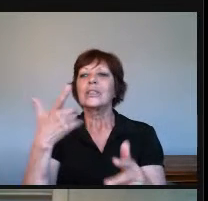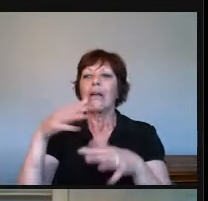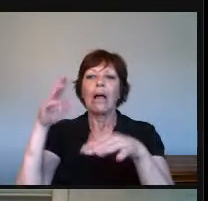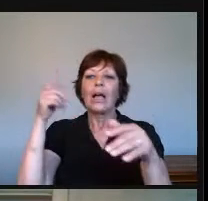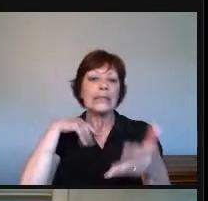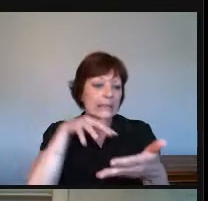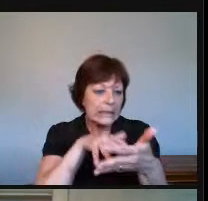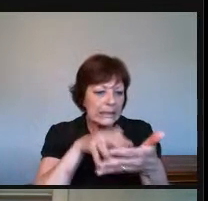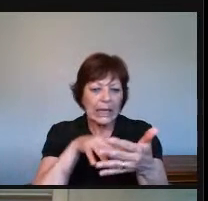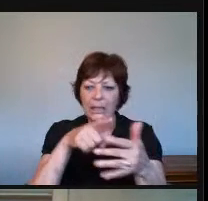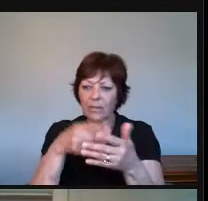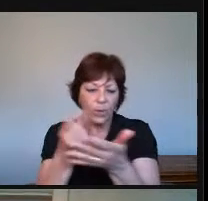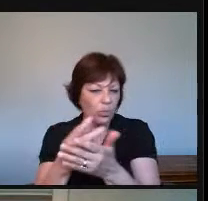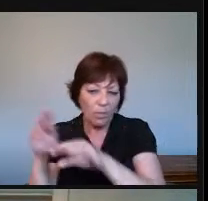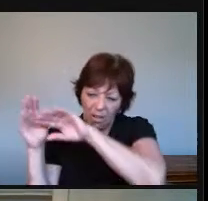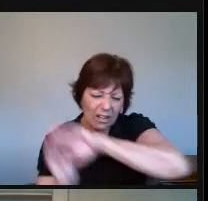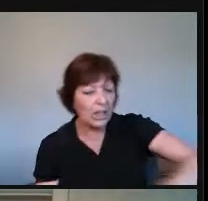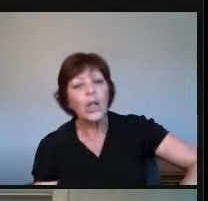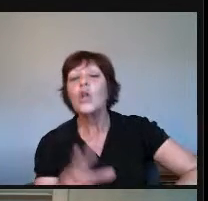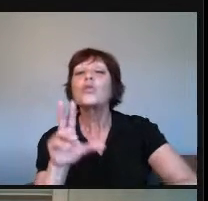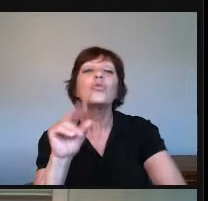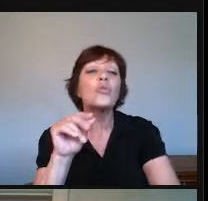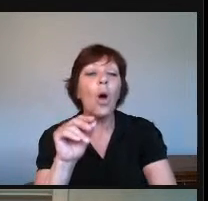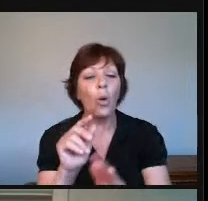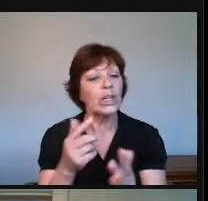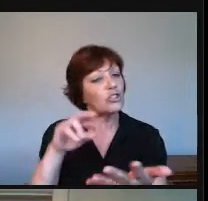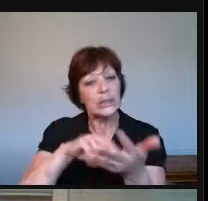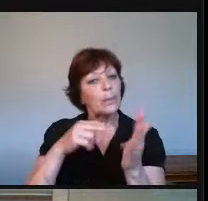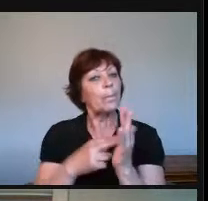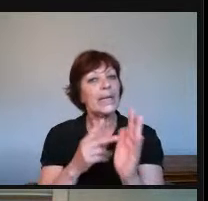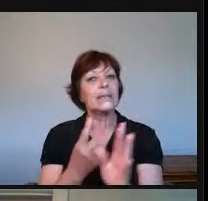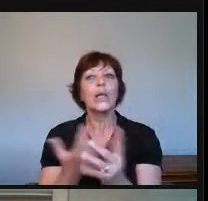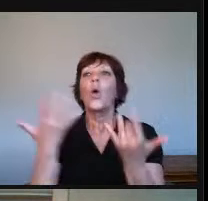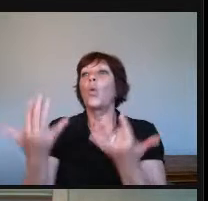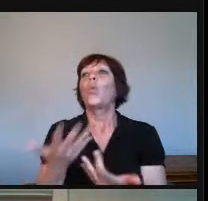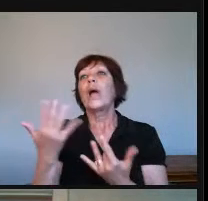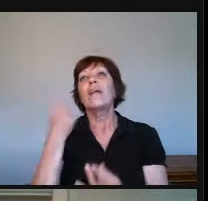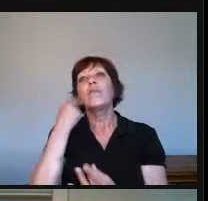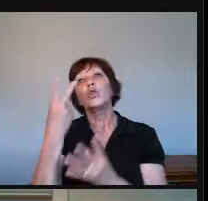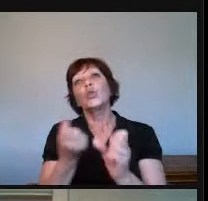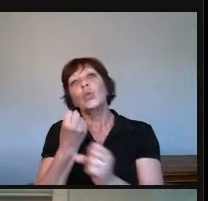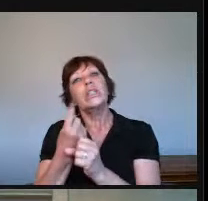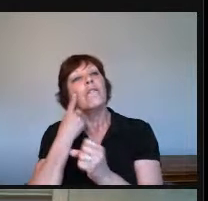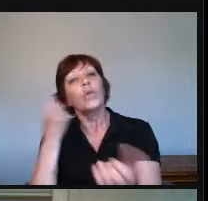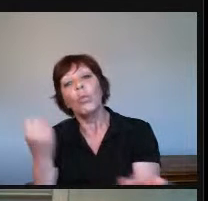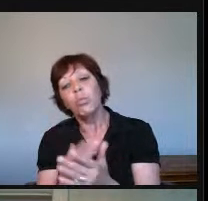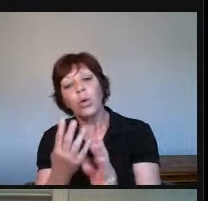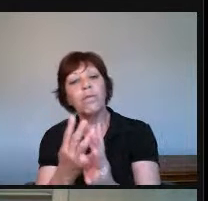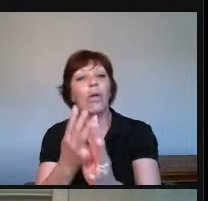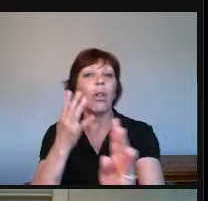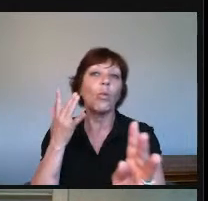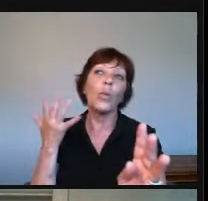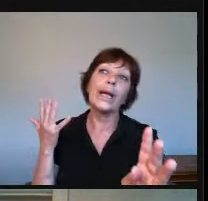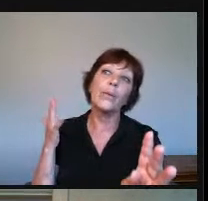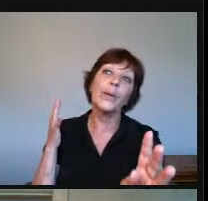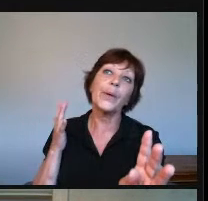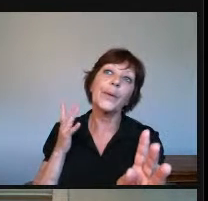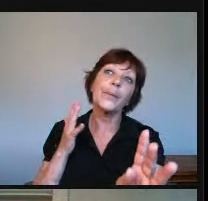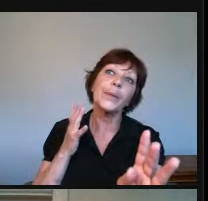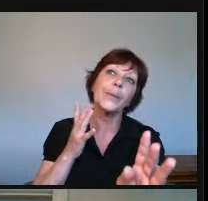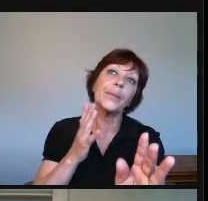required to get approval. It just means that it instead of waiting 2 years to get its approval and going through the normal